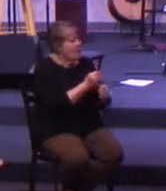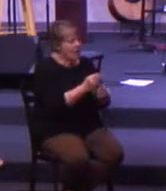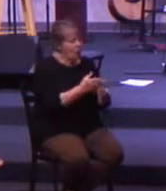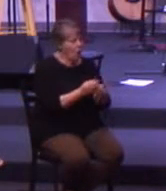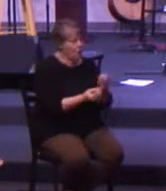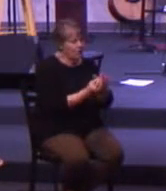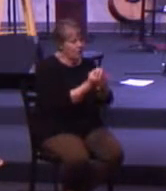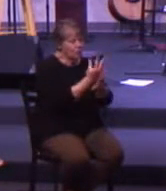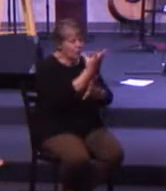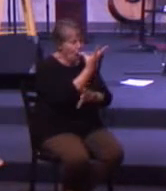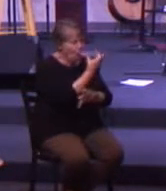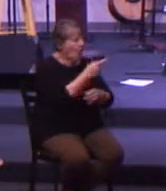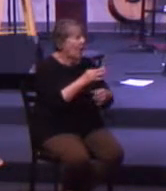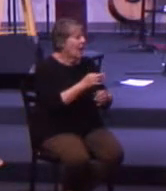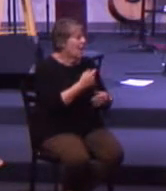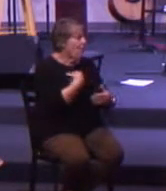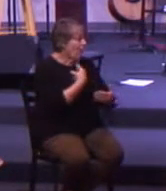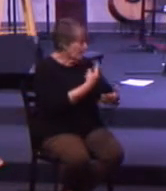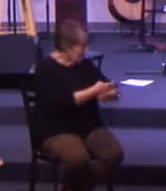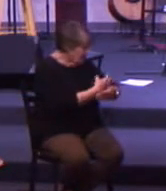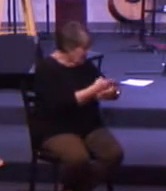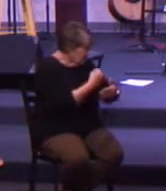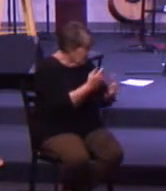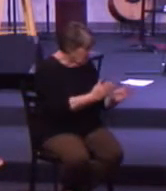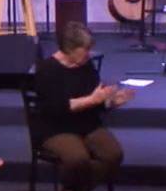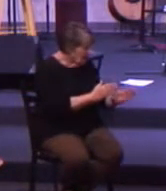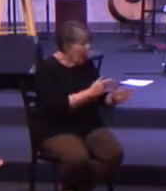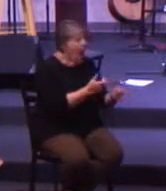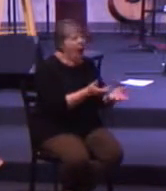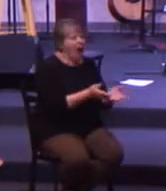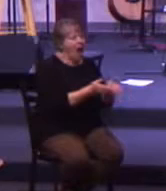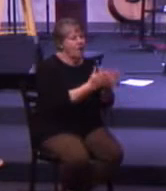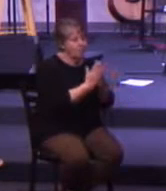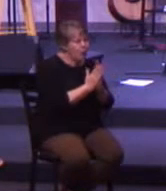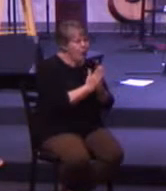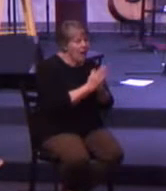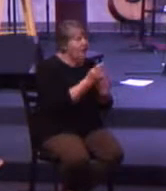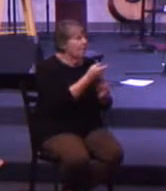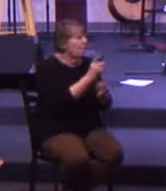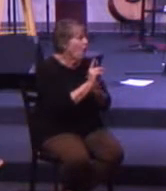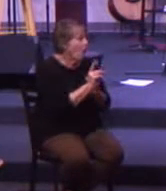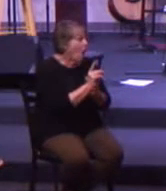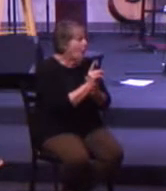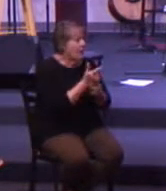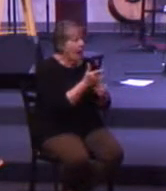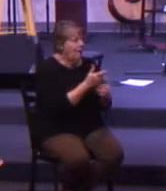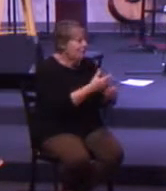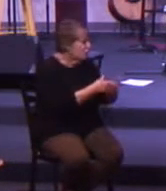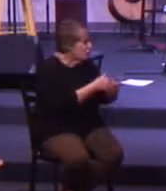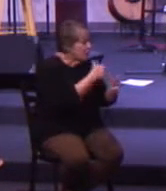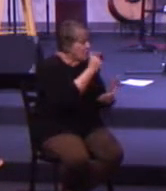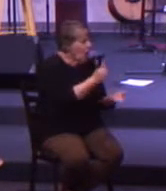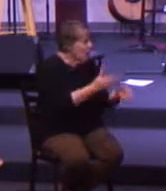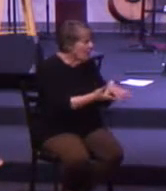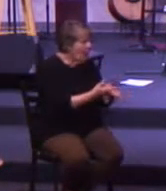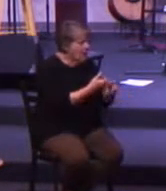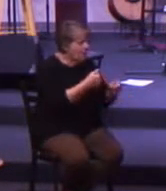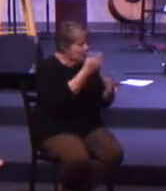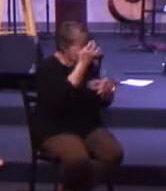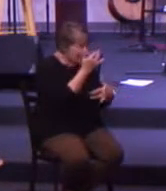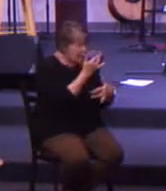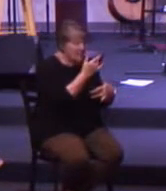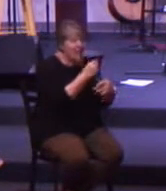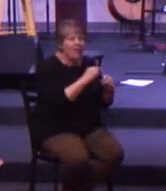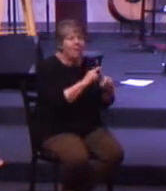a herdsman and I want my sheep to not die of sickness, I pray to the God of sheep not dying of sickness. Like, there was